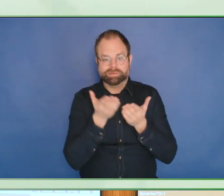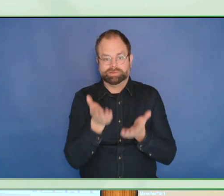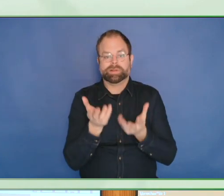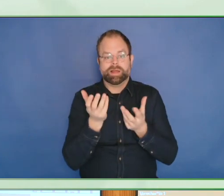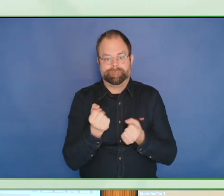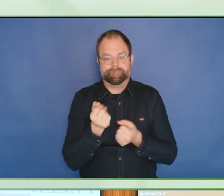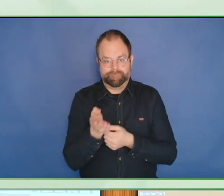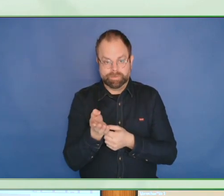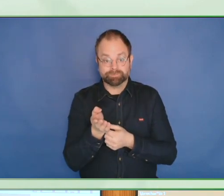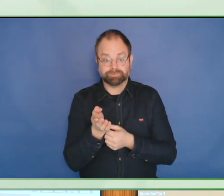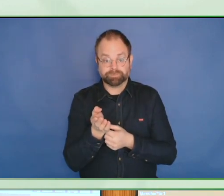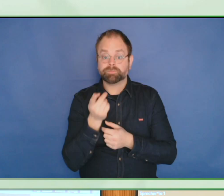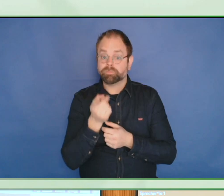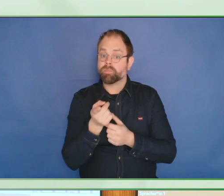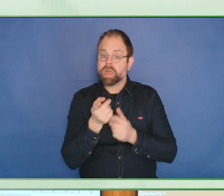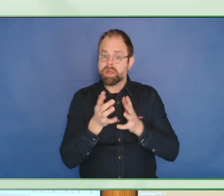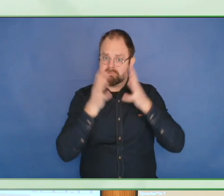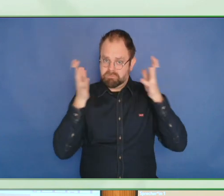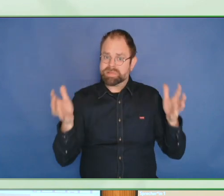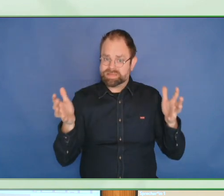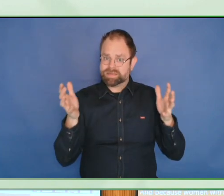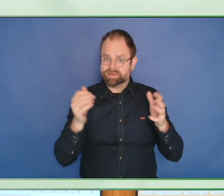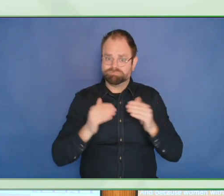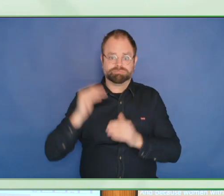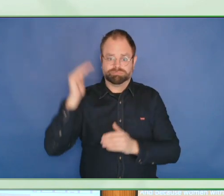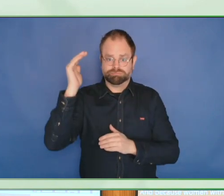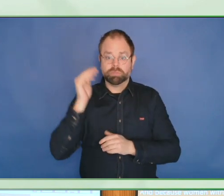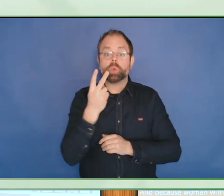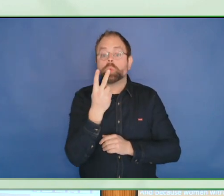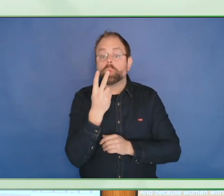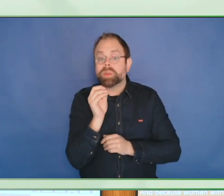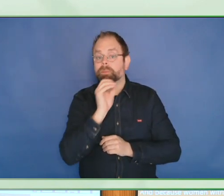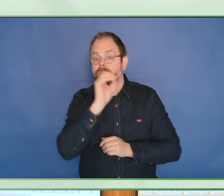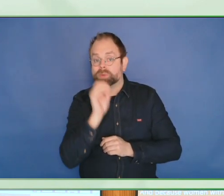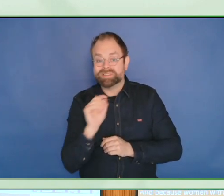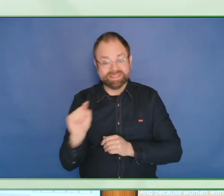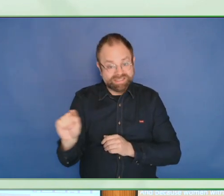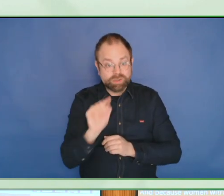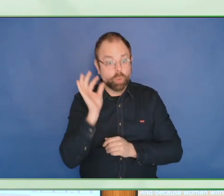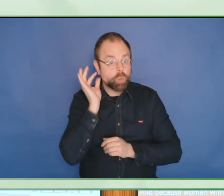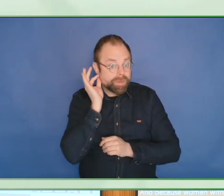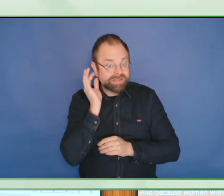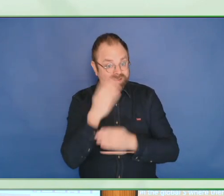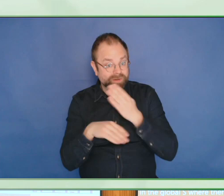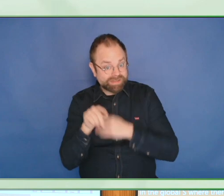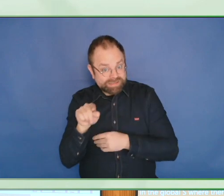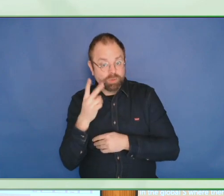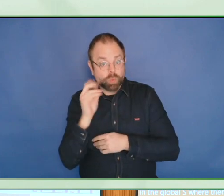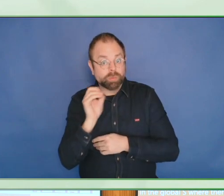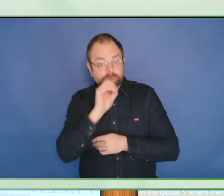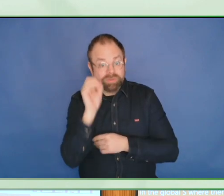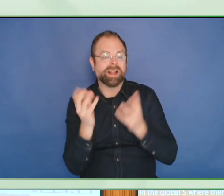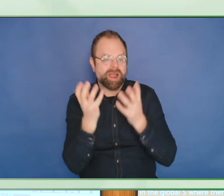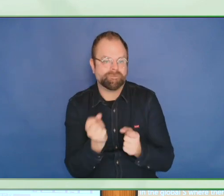such a huge stigma around being a woman and a woman with a disability, access to assistive technology and resources to be able